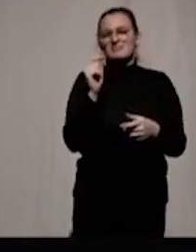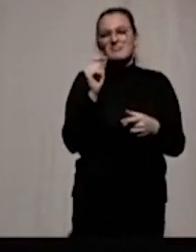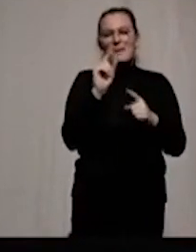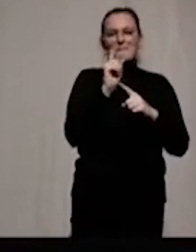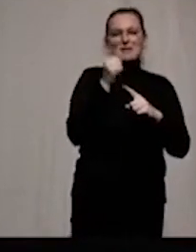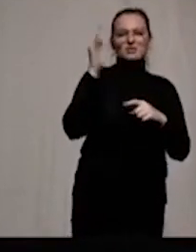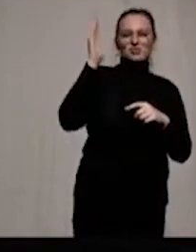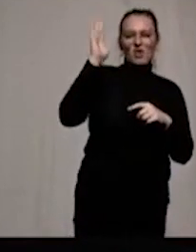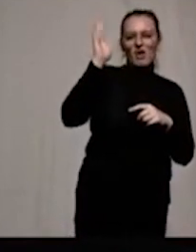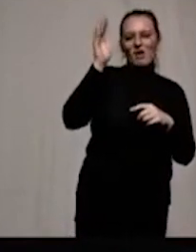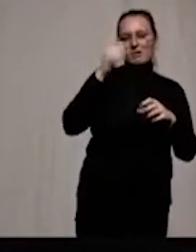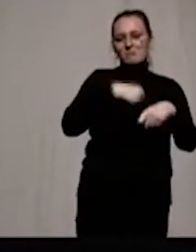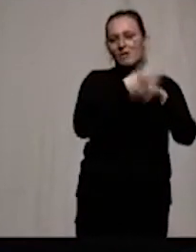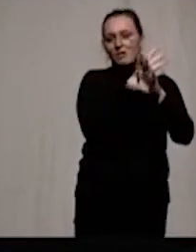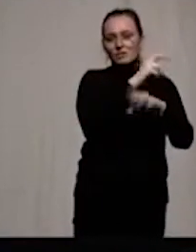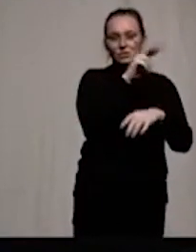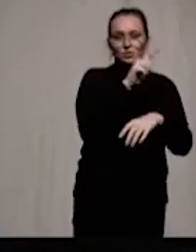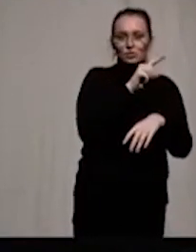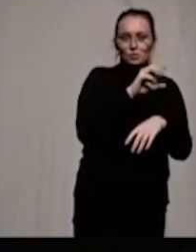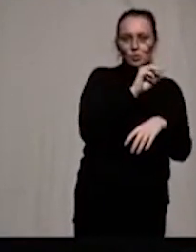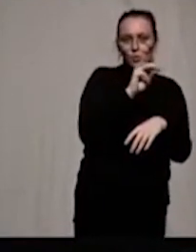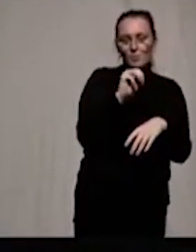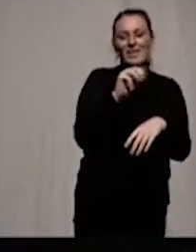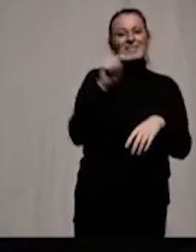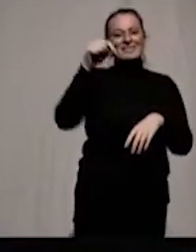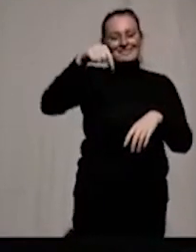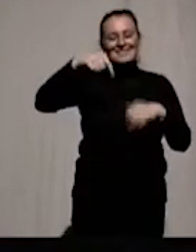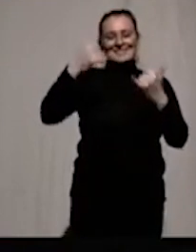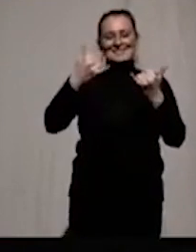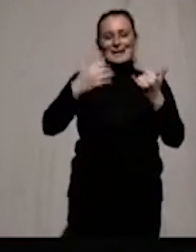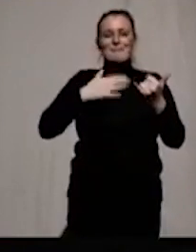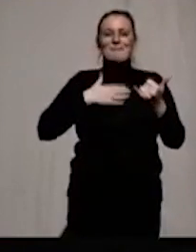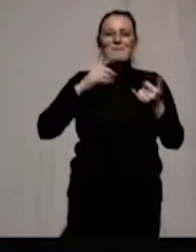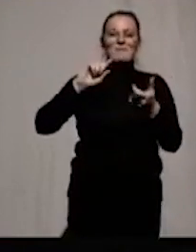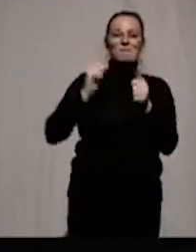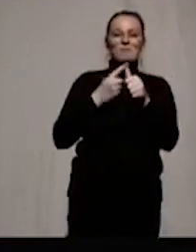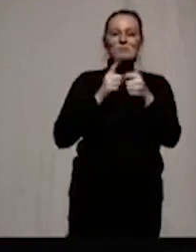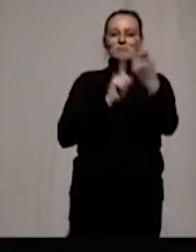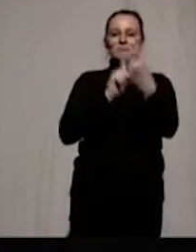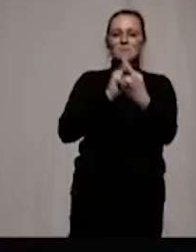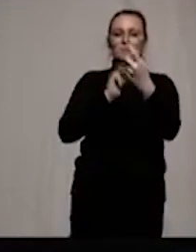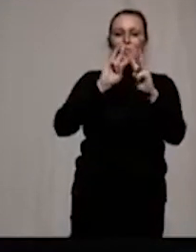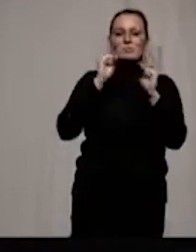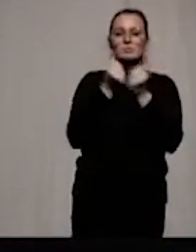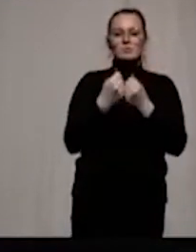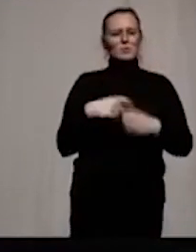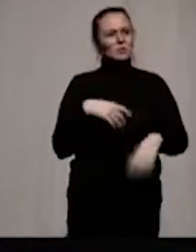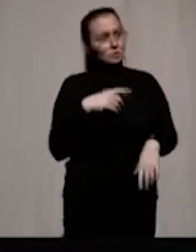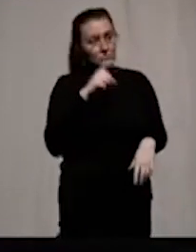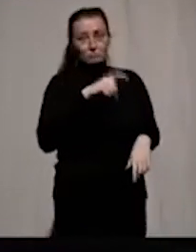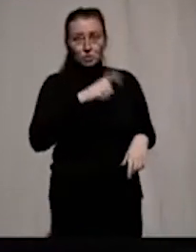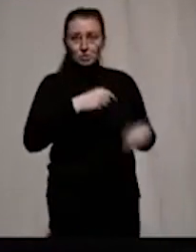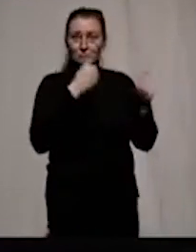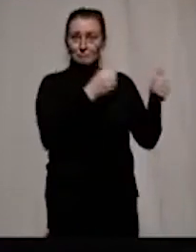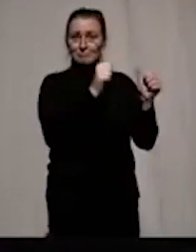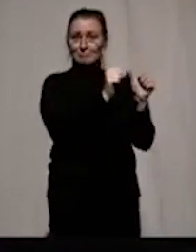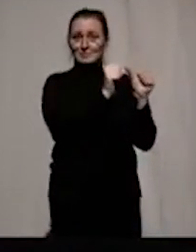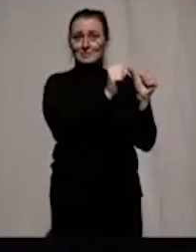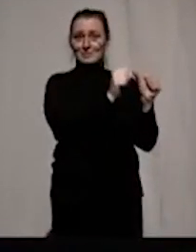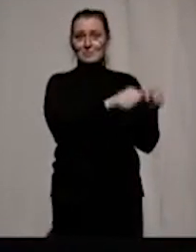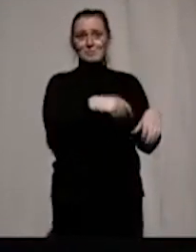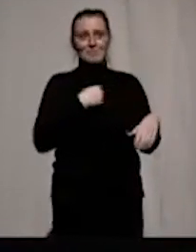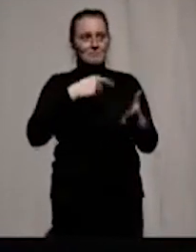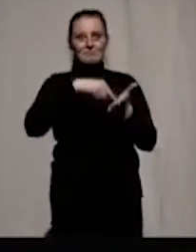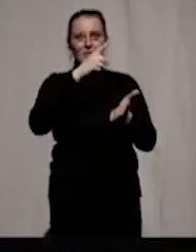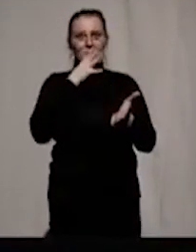first in-person workshop. So thank you. You should do more of them so I can pay you money to teach. I appreciate that. Well, I do have,